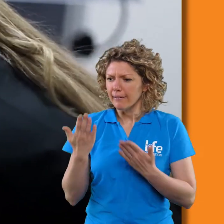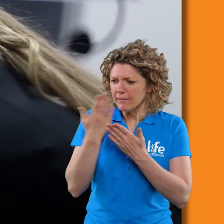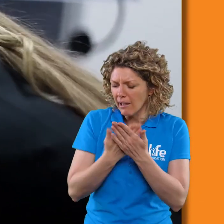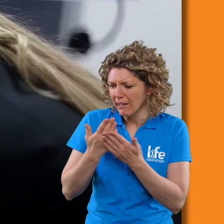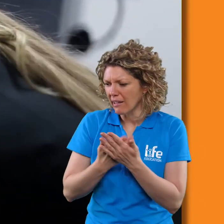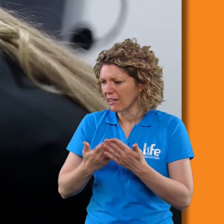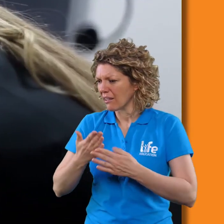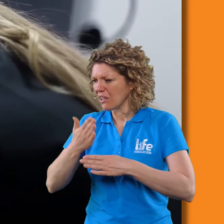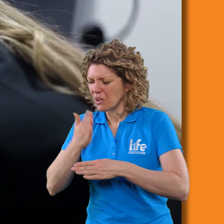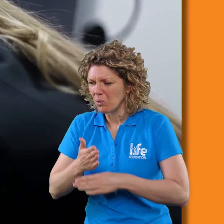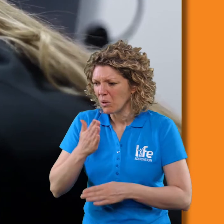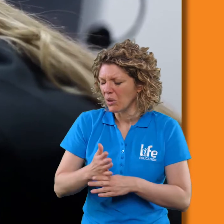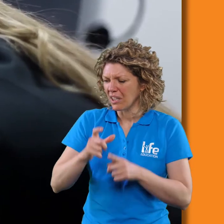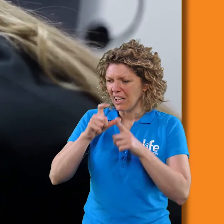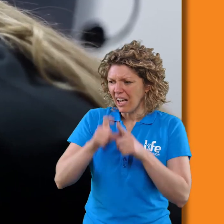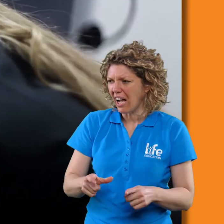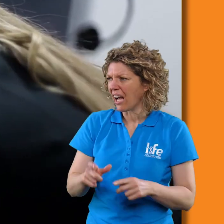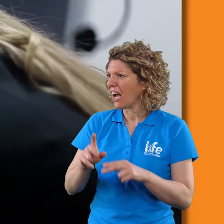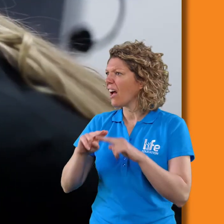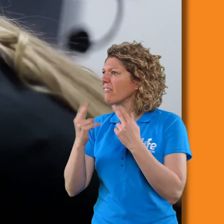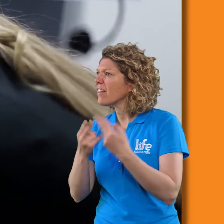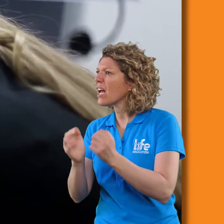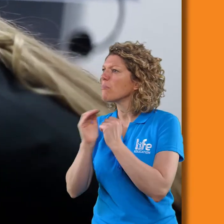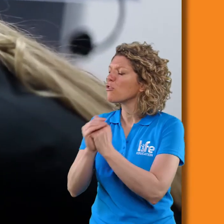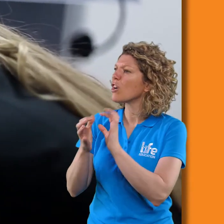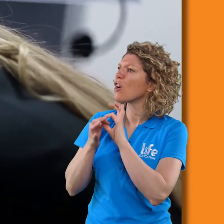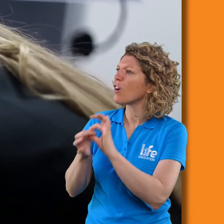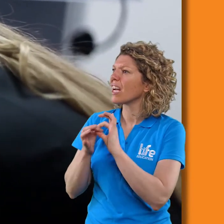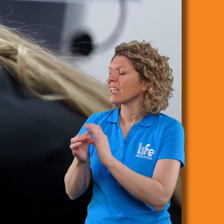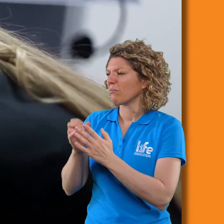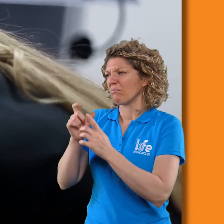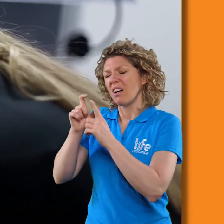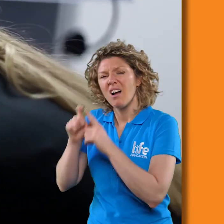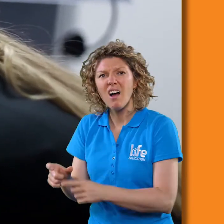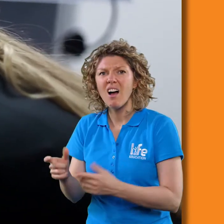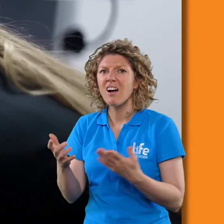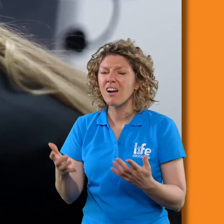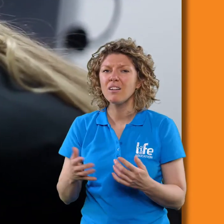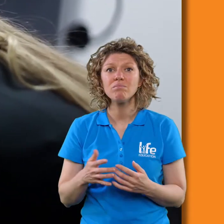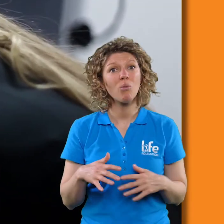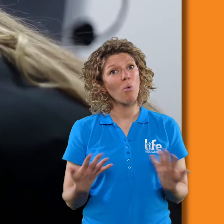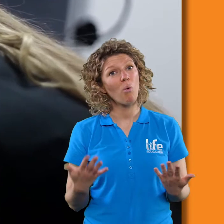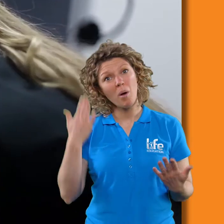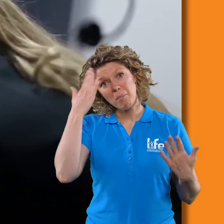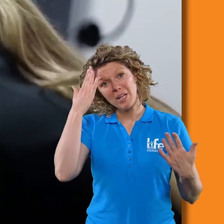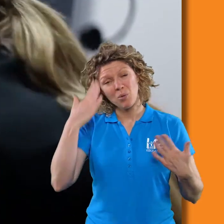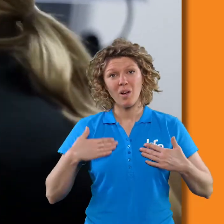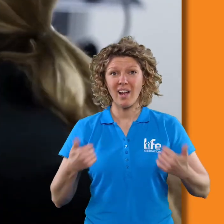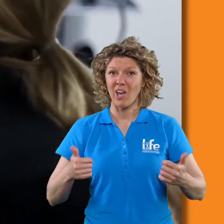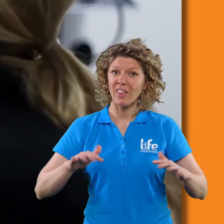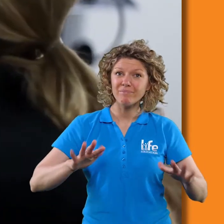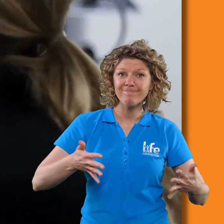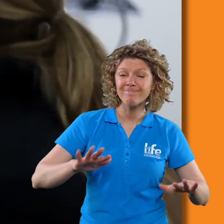with friends and family. Using stimulants can cause mental health problems, especially in people who already have mental